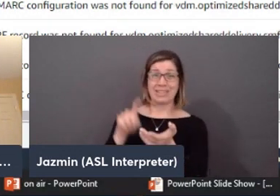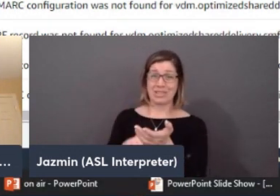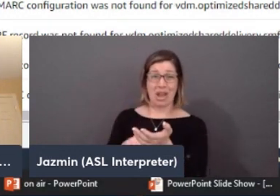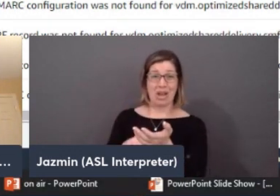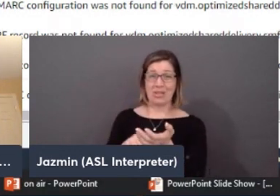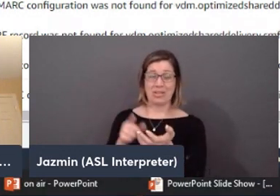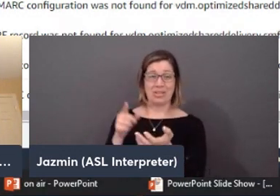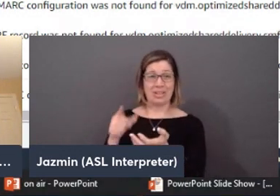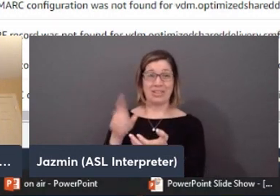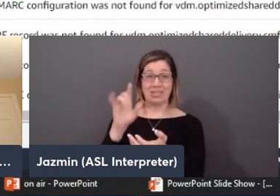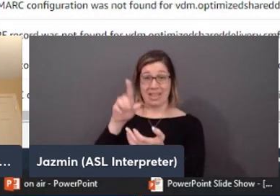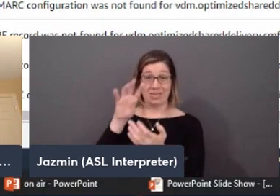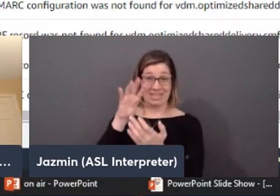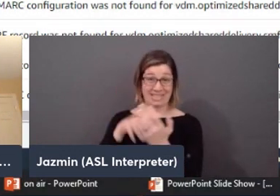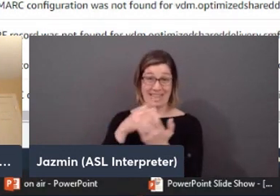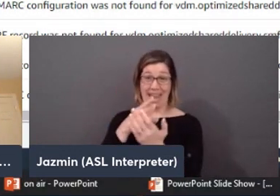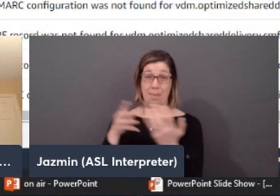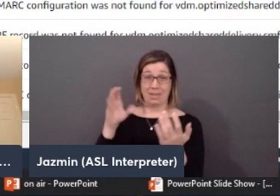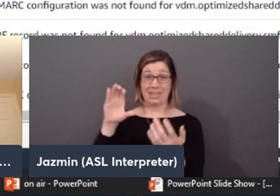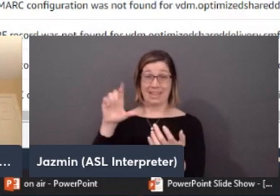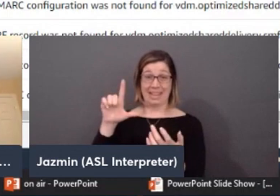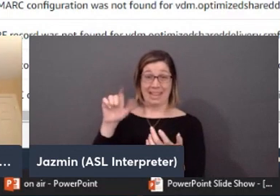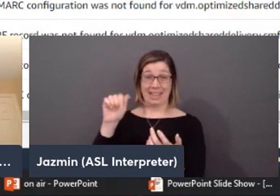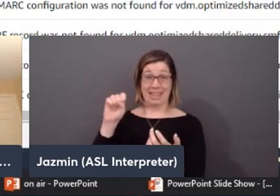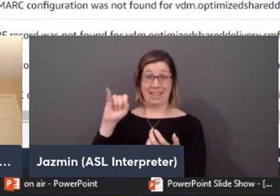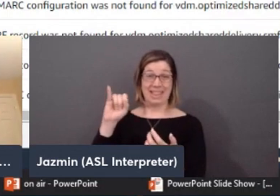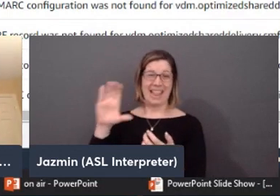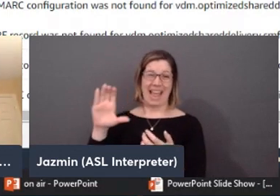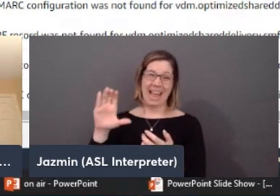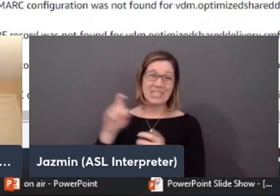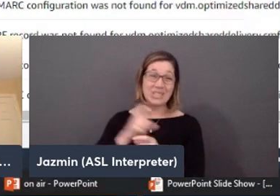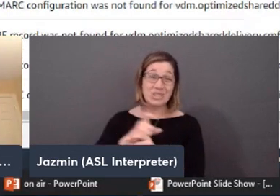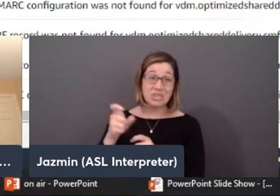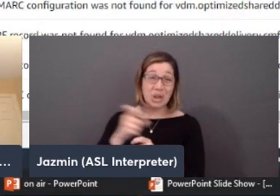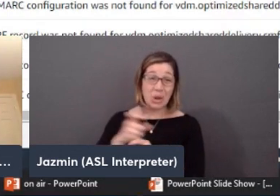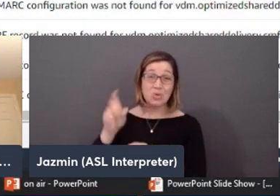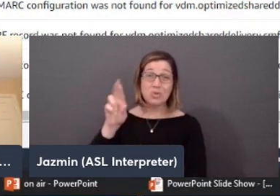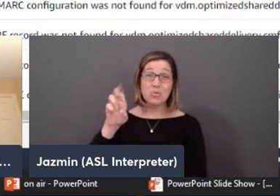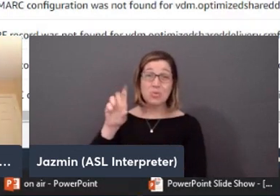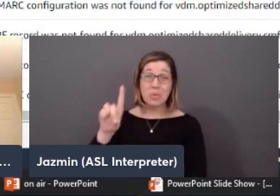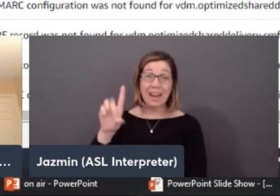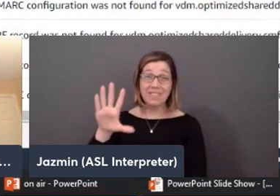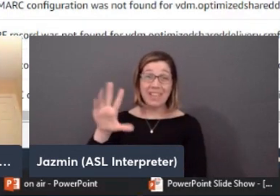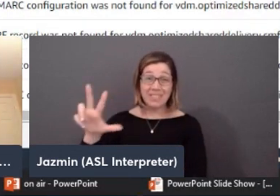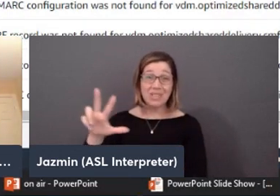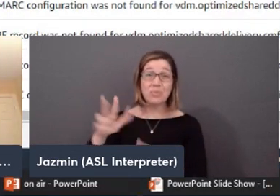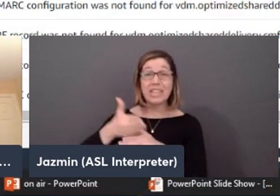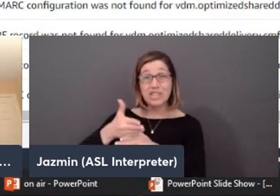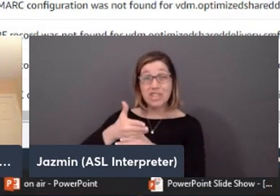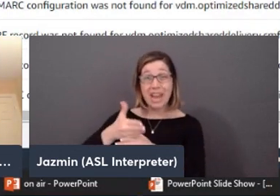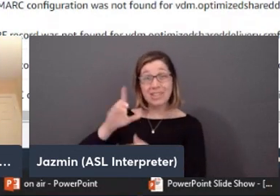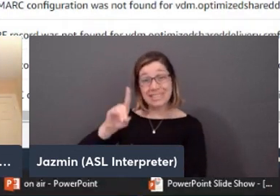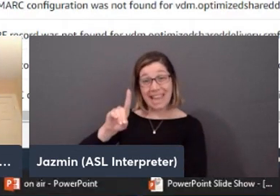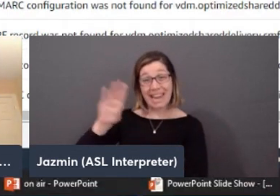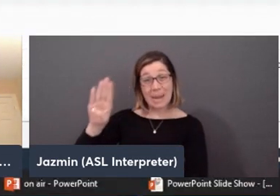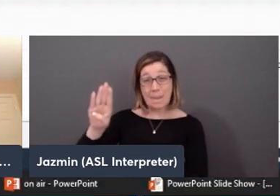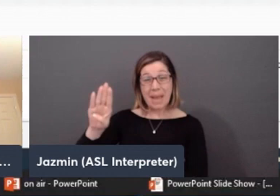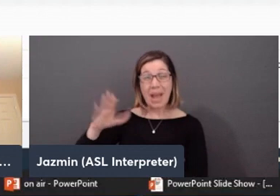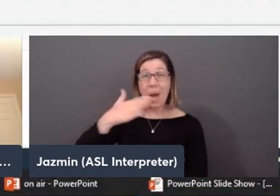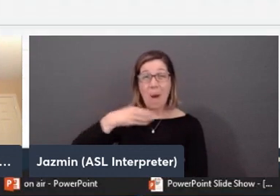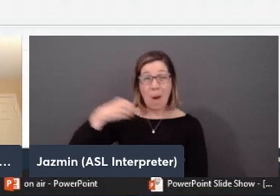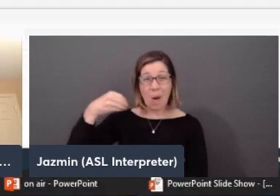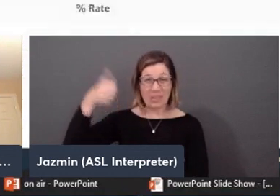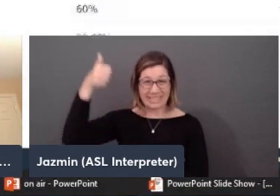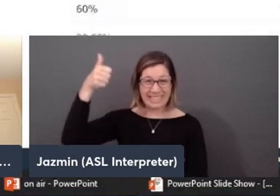Tables is bringing in the classic joke about Route 53 being a shared database. The oldest database,